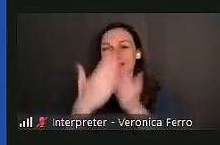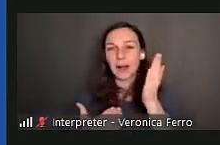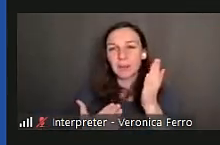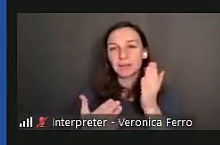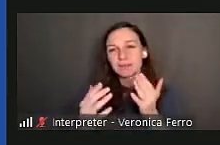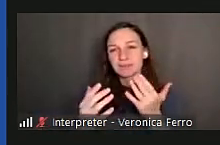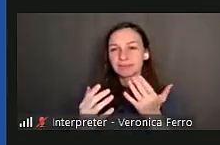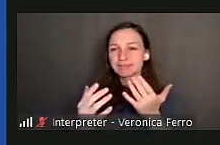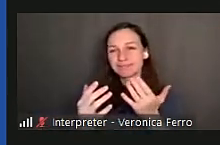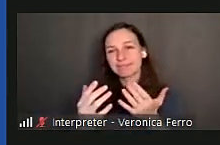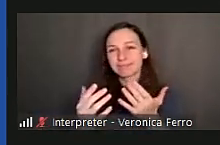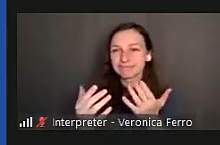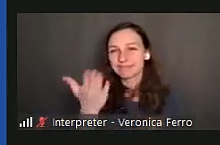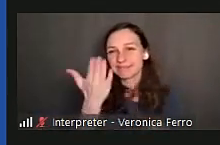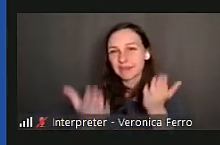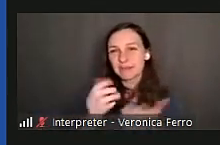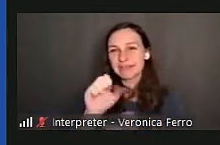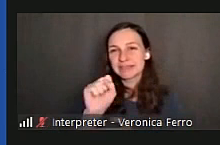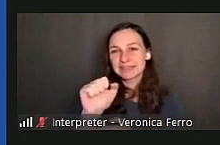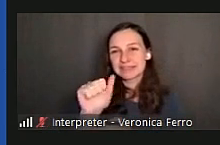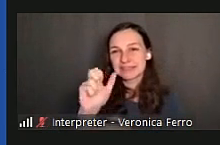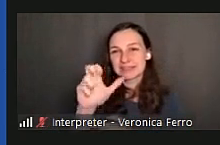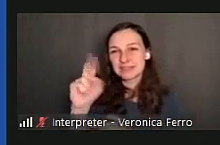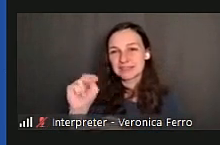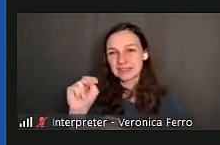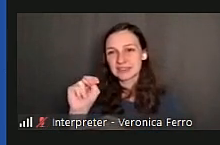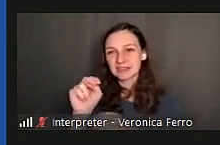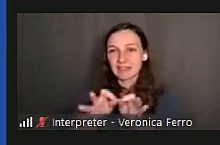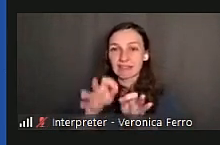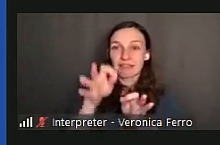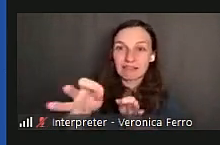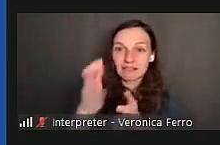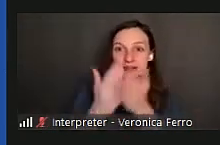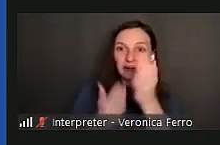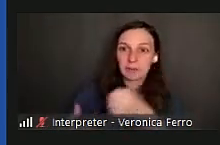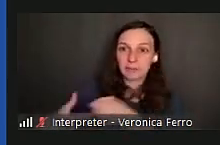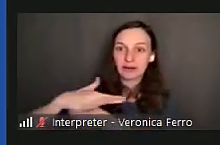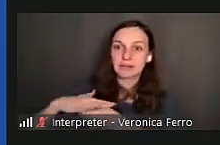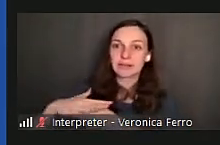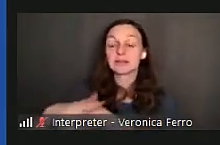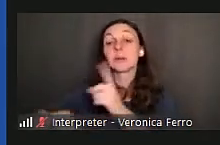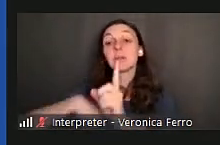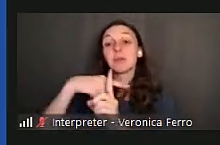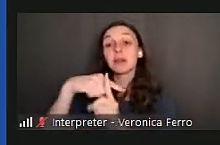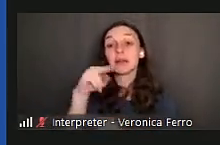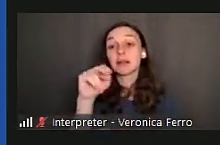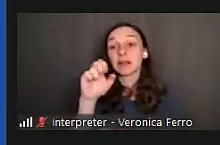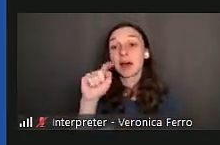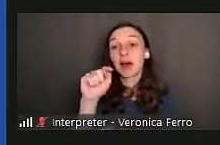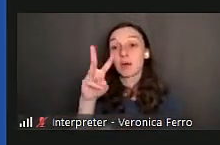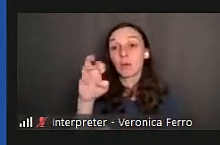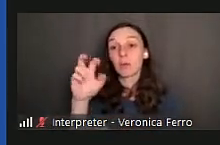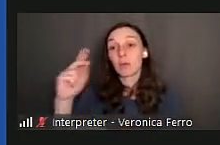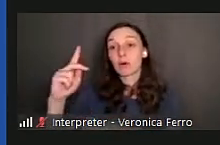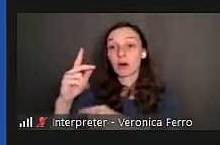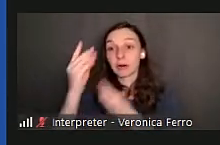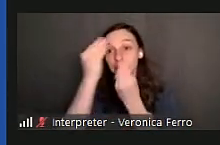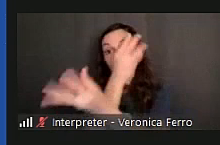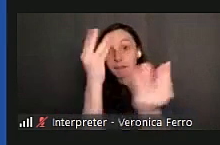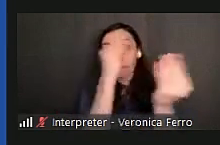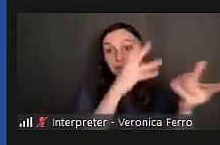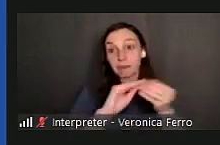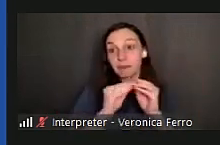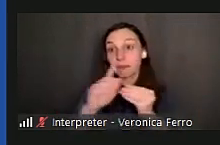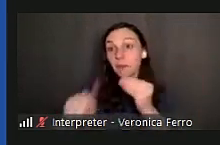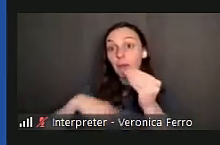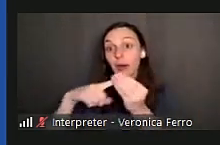network issues at play here that we don't fully understand. Mixing of individuals, different behaviors from region of the state to region of the